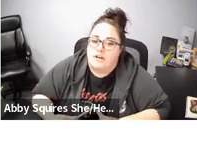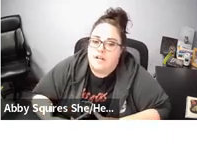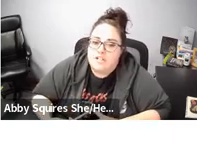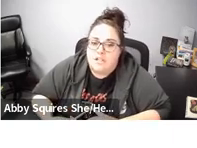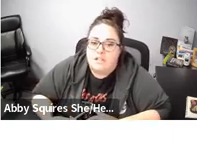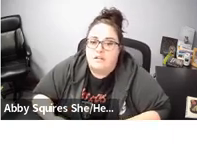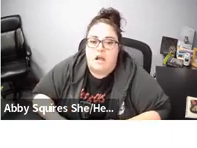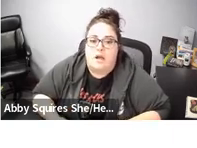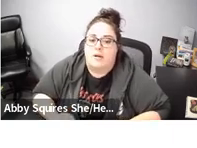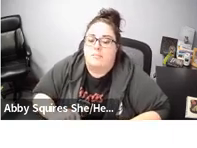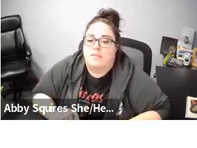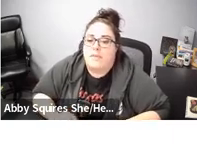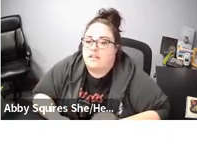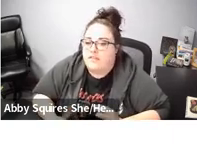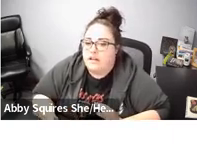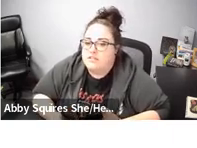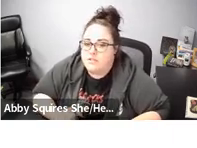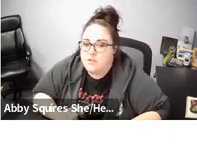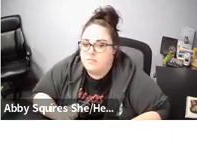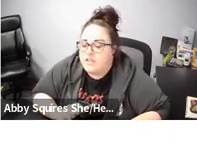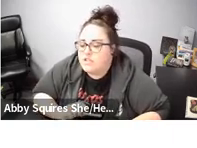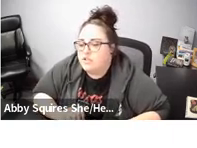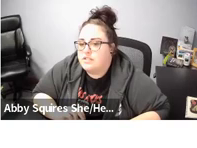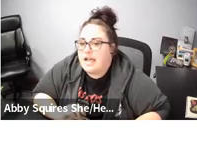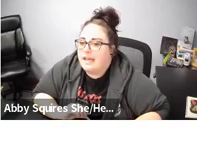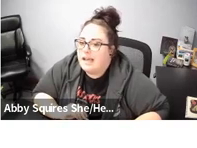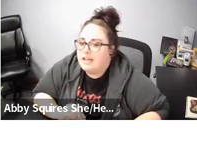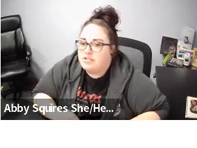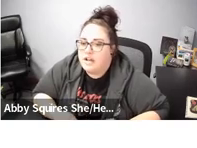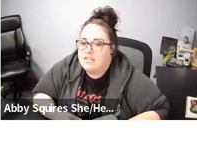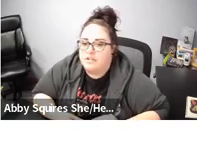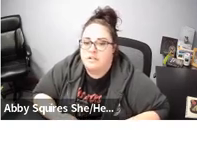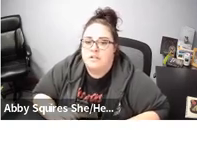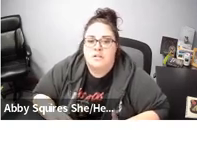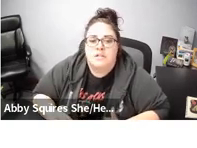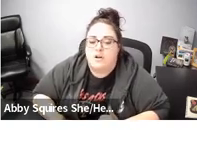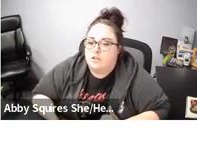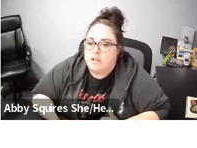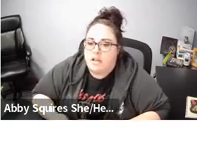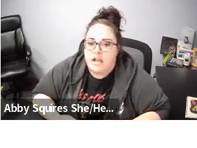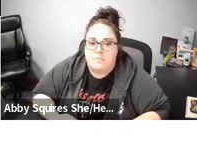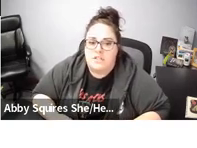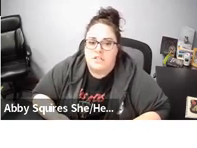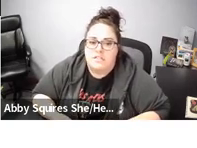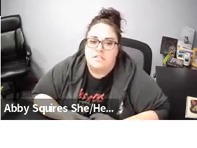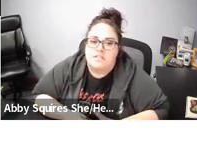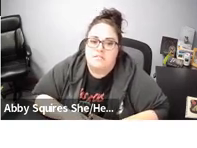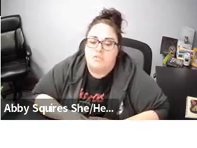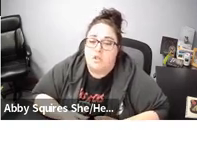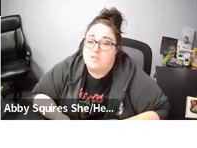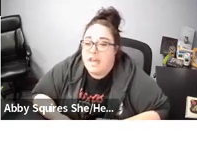like narration, magnifiers and zoom features, high contrast or colorblind